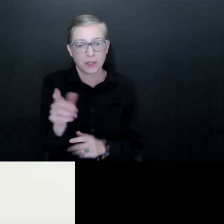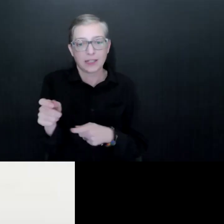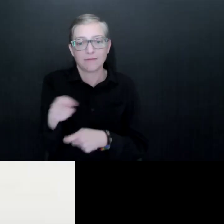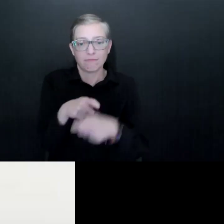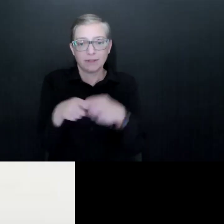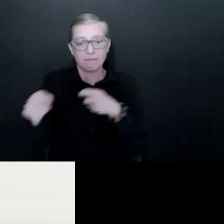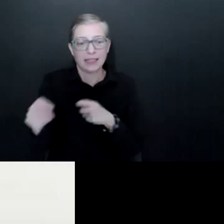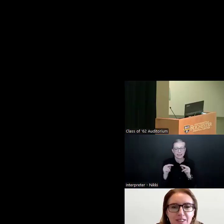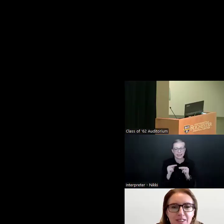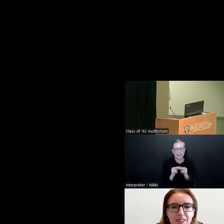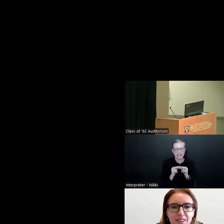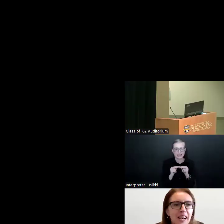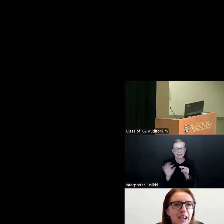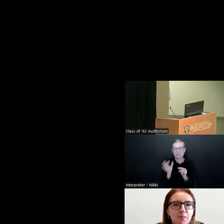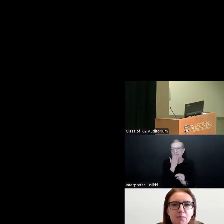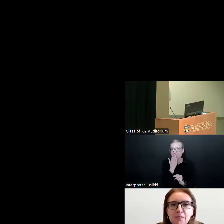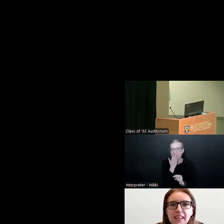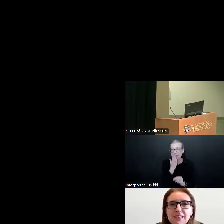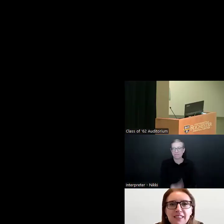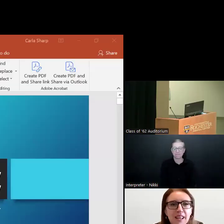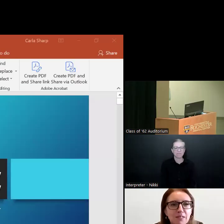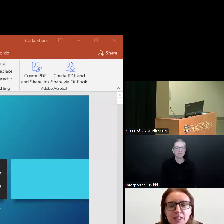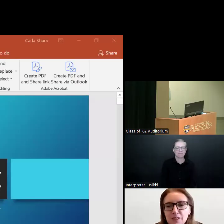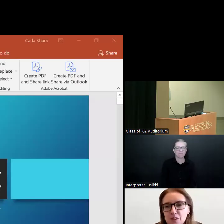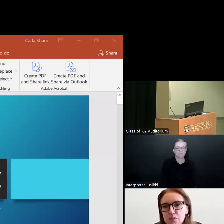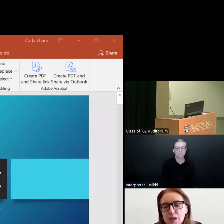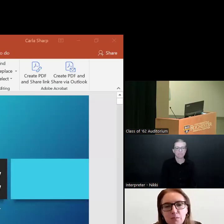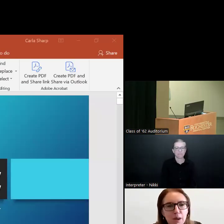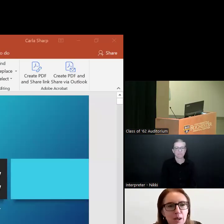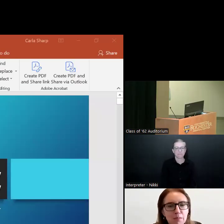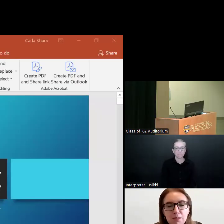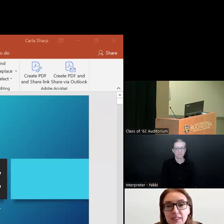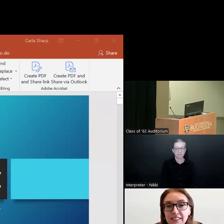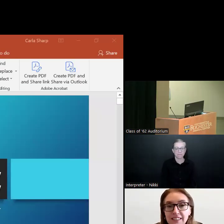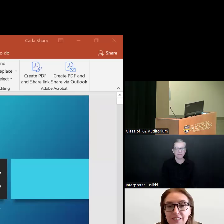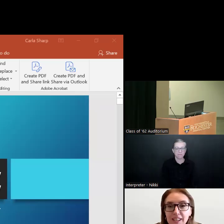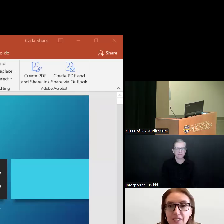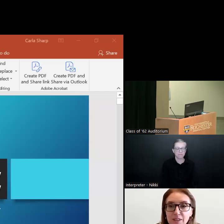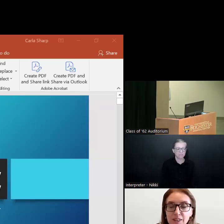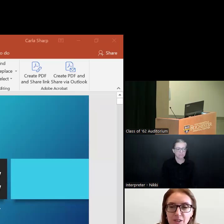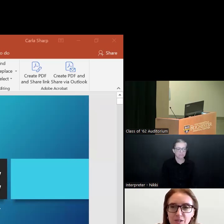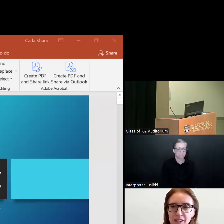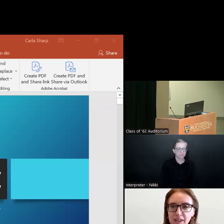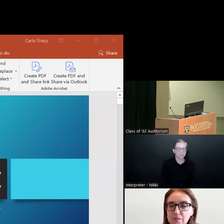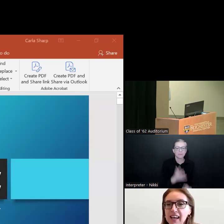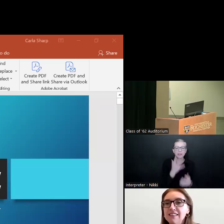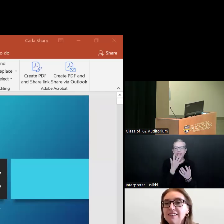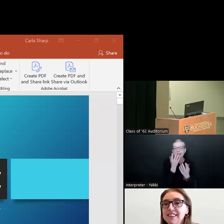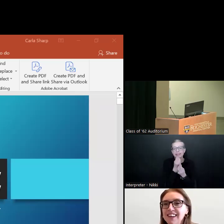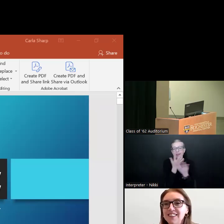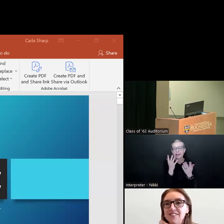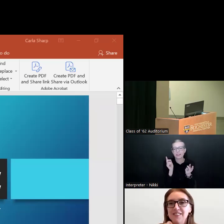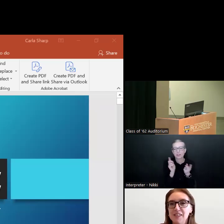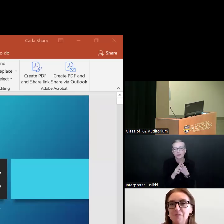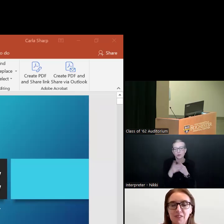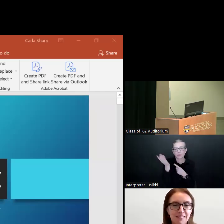go. Thank you. It's lovely to be presenting today with you. My cat is here.